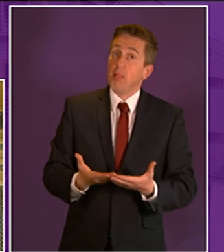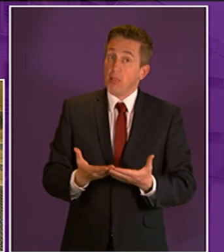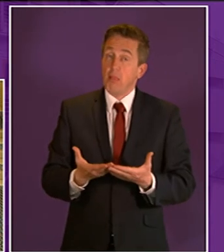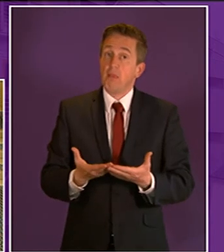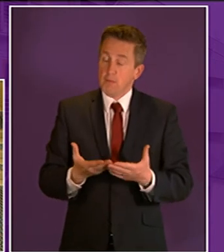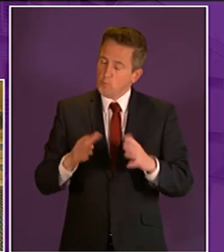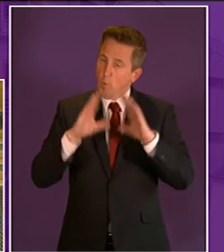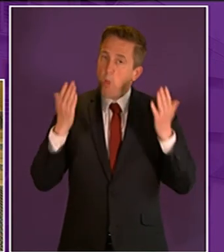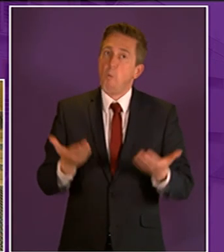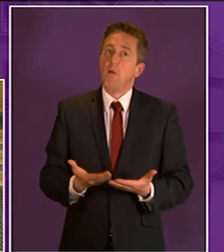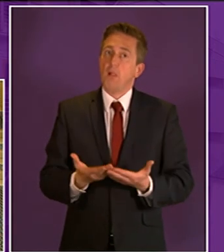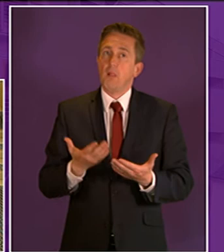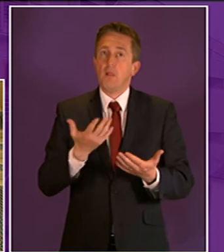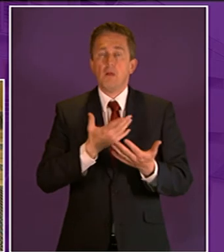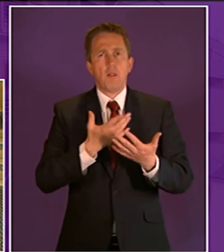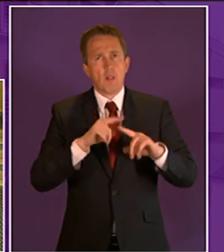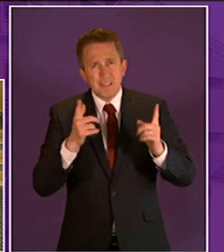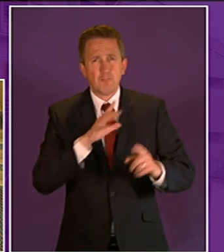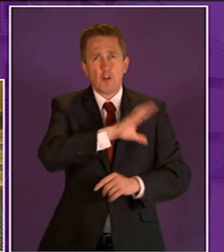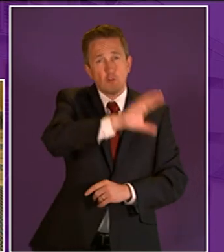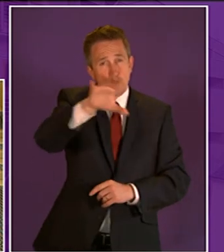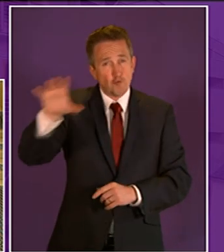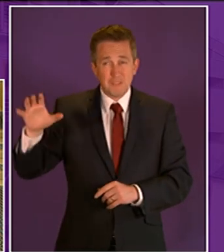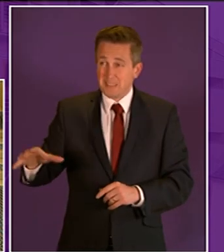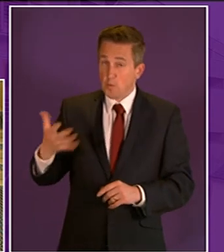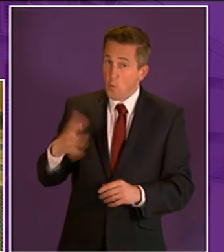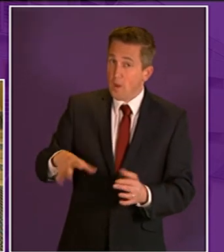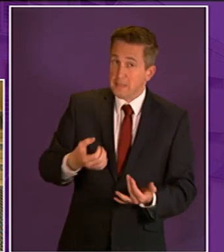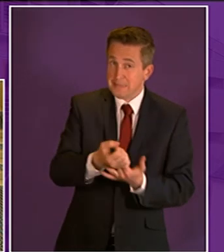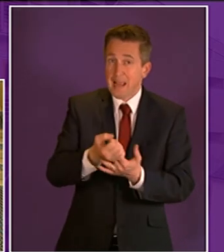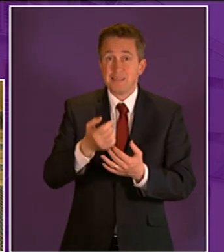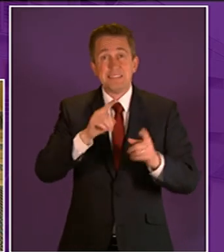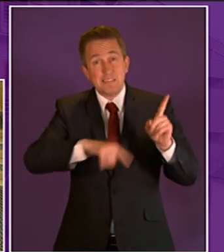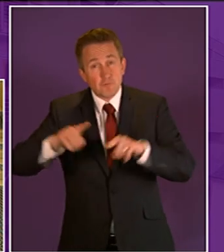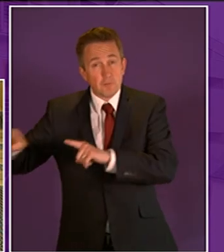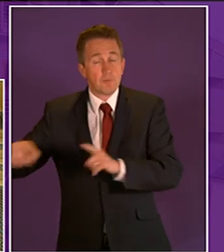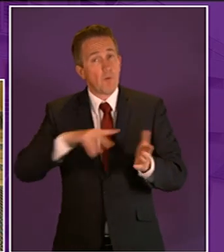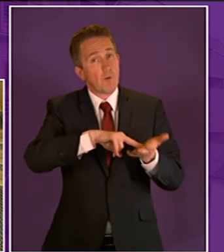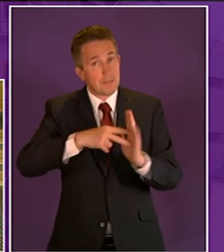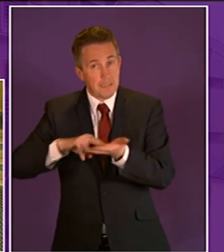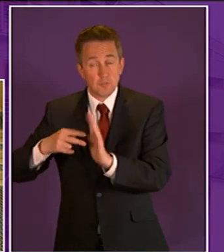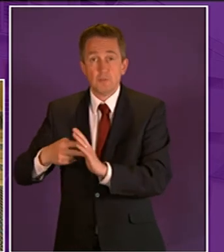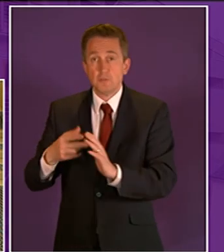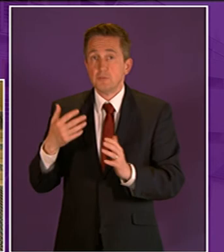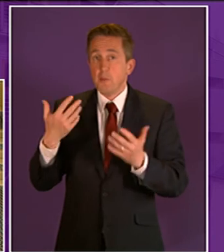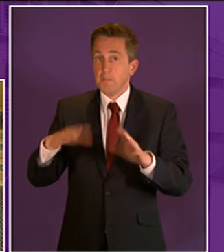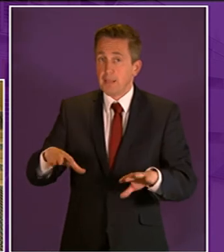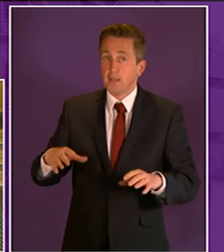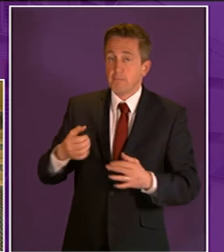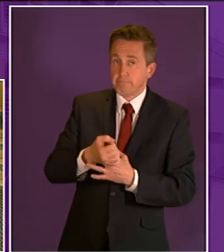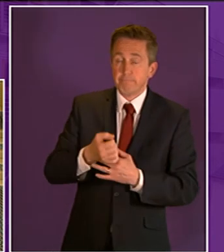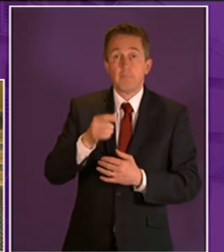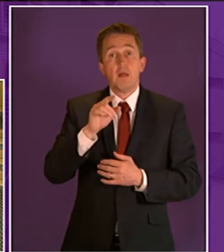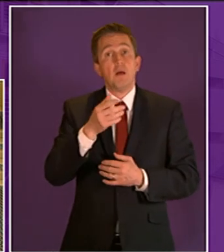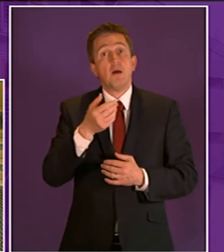attack across so many different countries and so many different organisations. There have been attacks which have